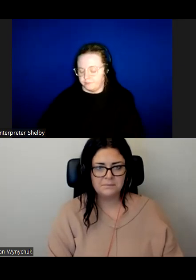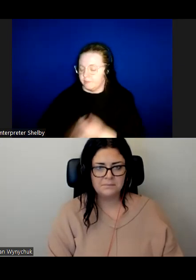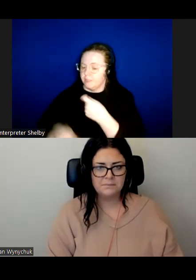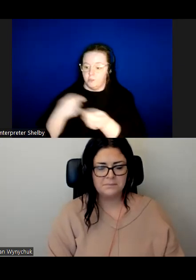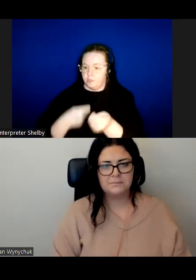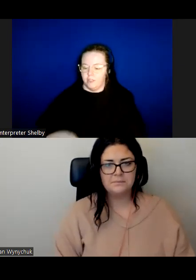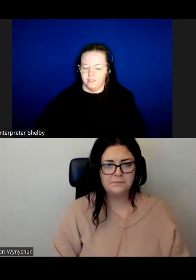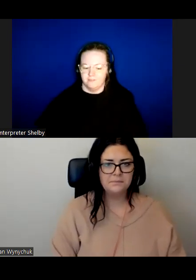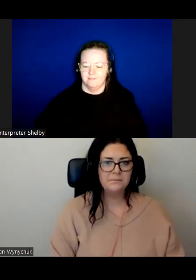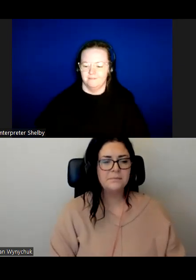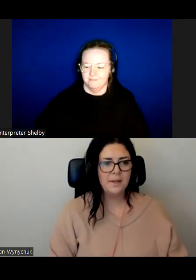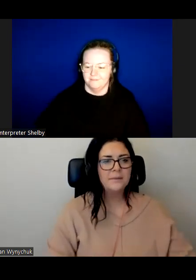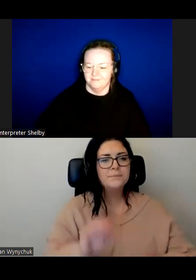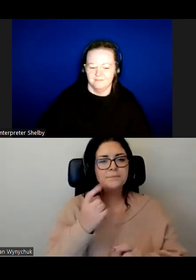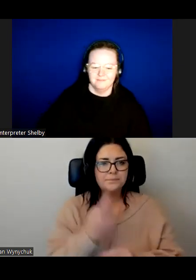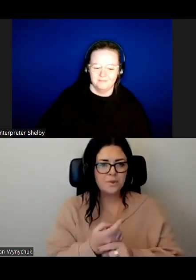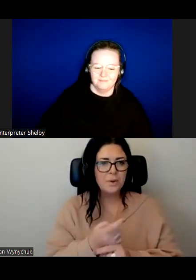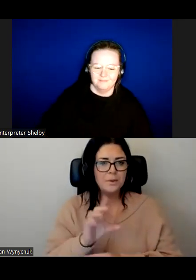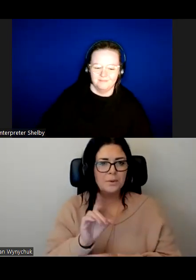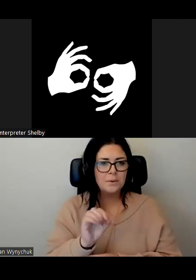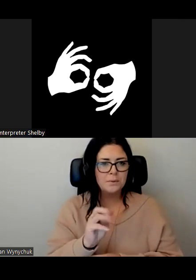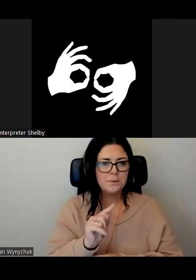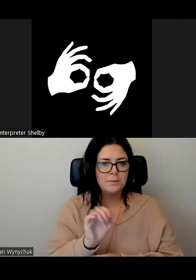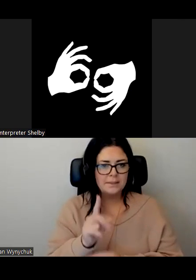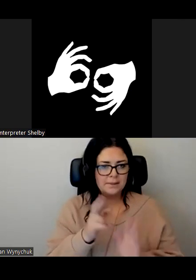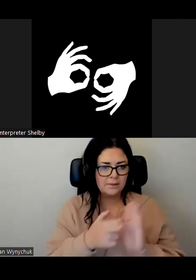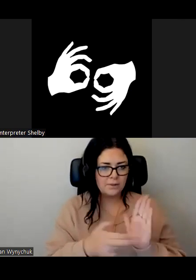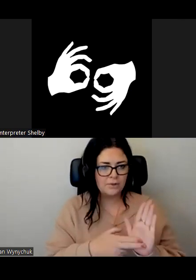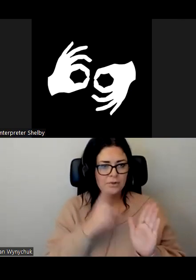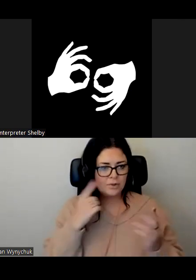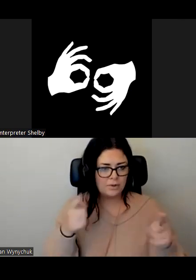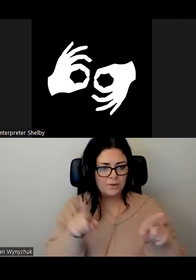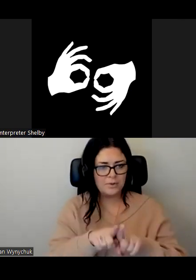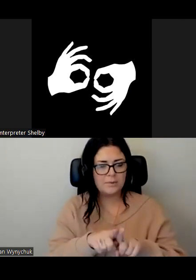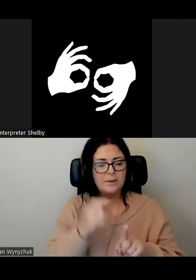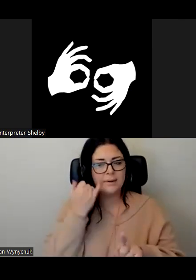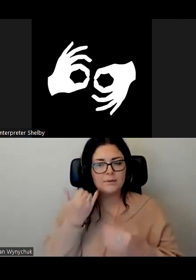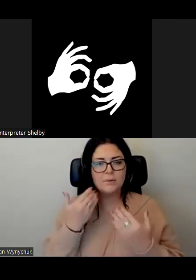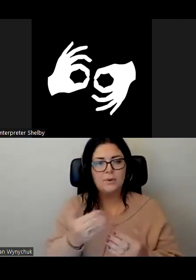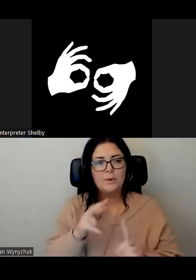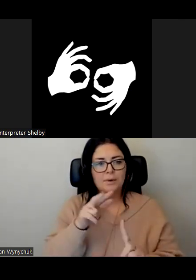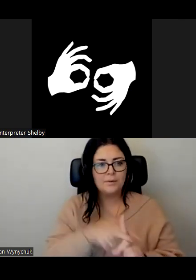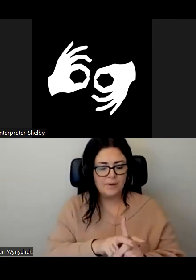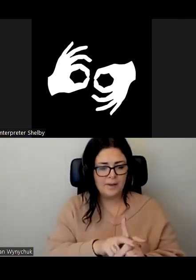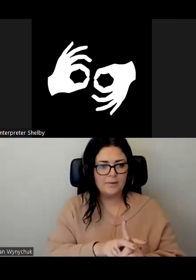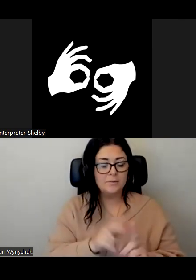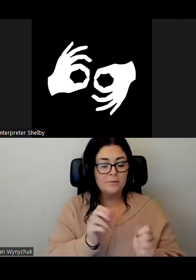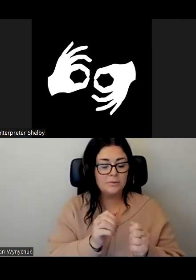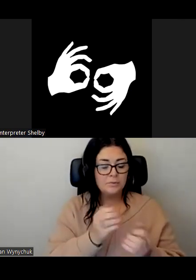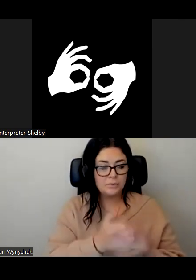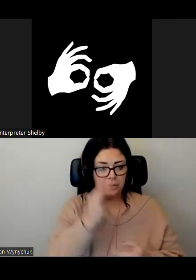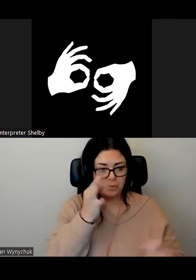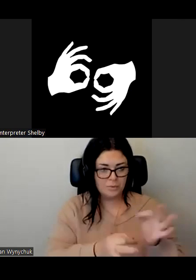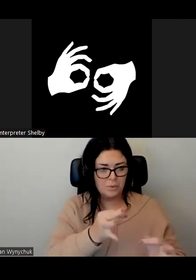domestic contracts are essentially an agreement. Once you file any like a domestic contract or separation agreement with the court, then it